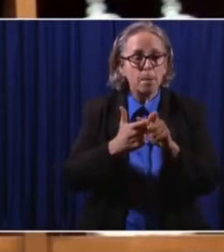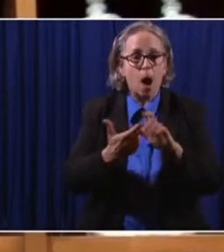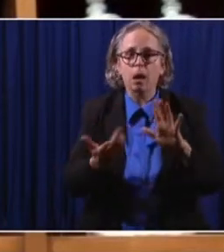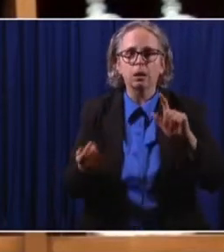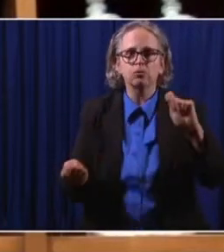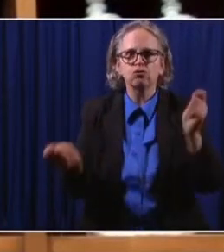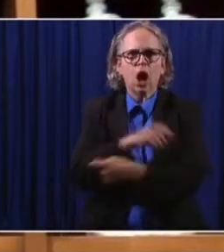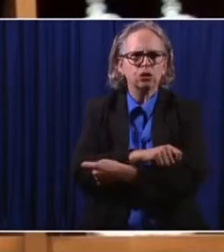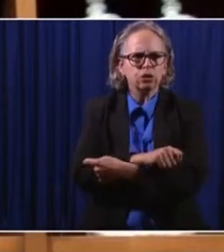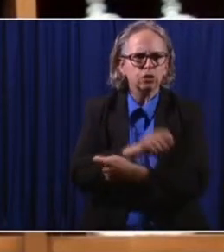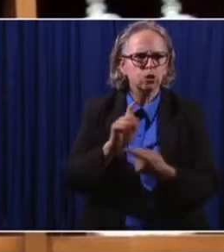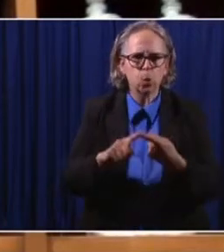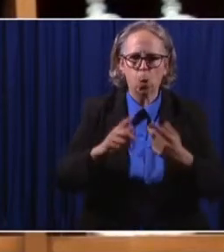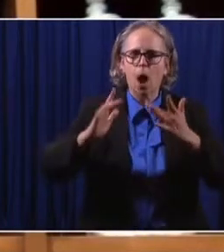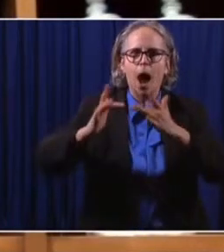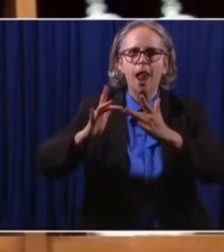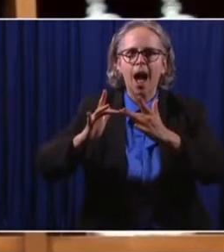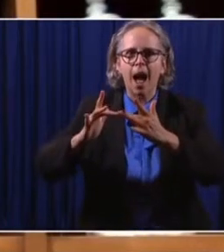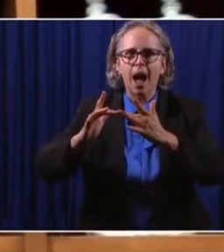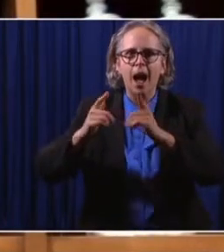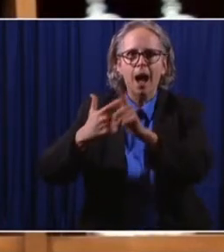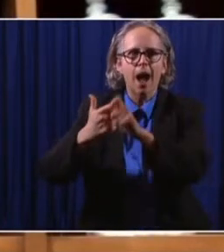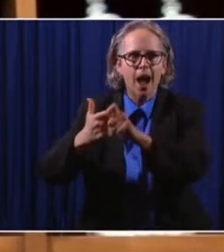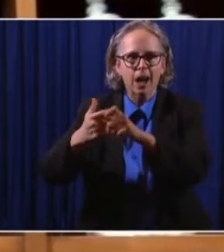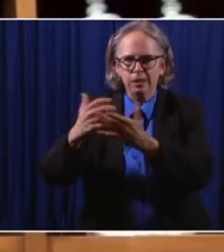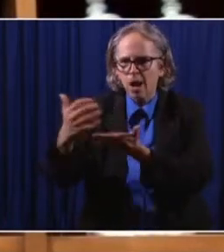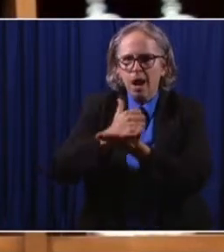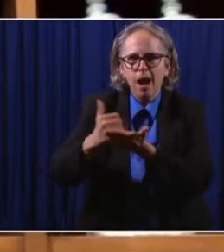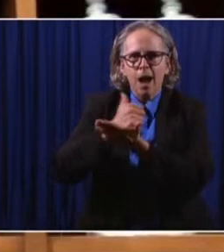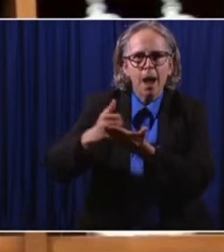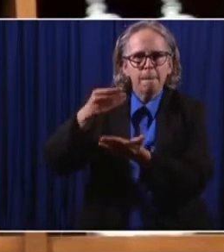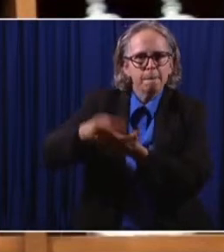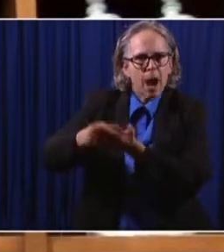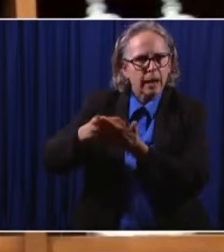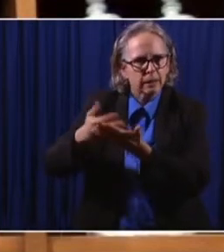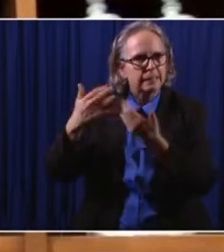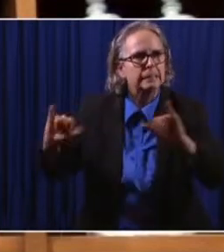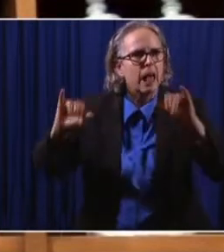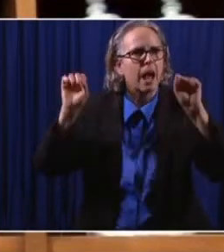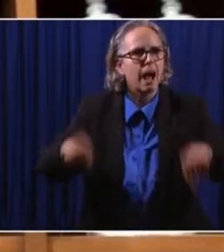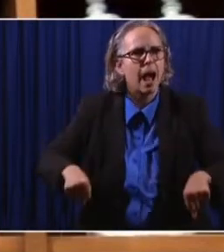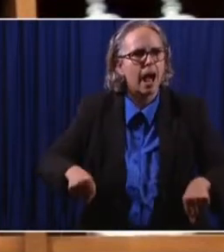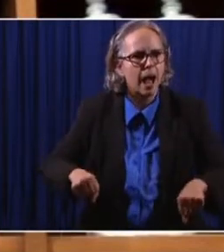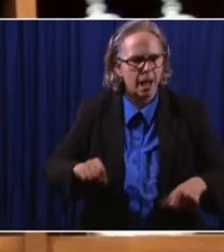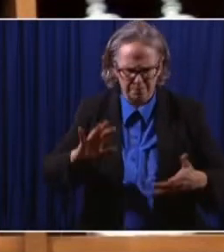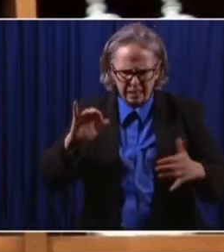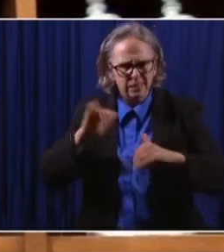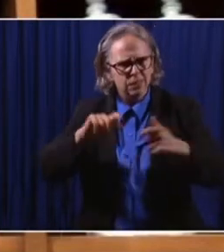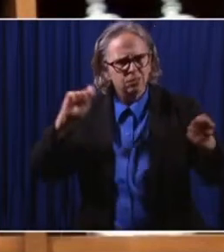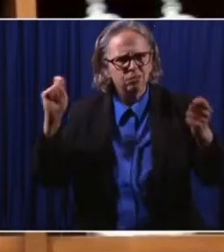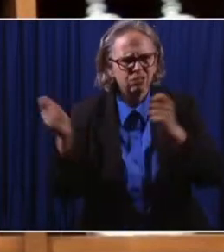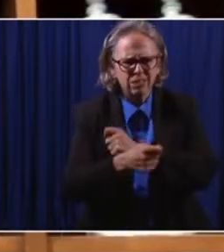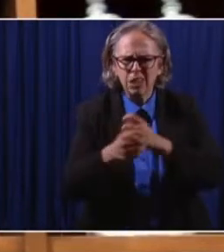we can still have the exact same impact where we can transform and innovate in a greater sense